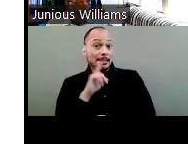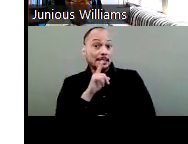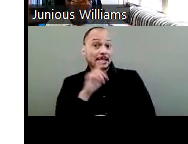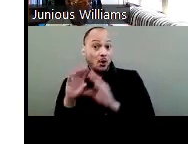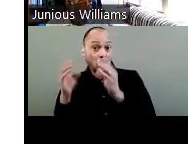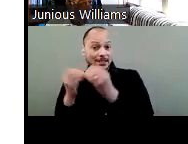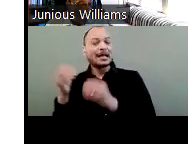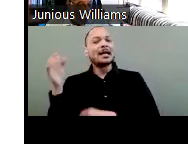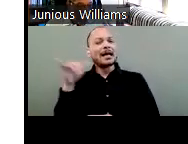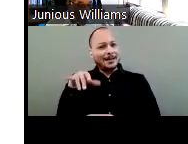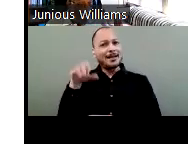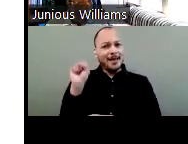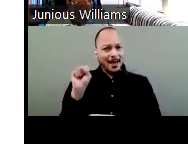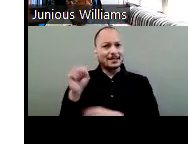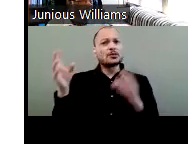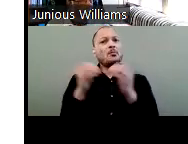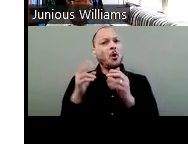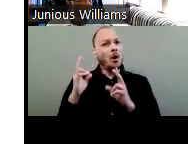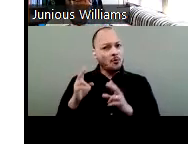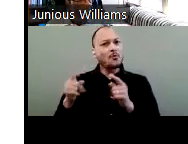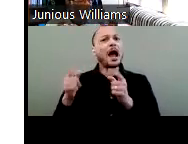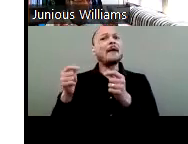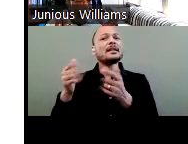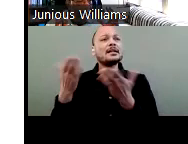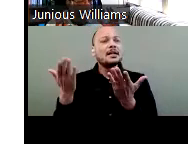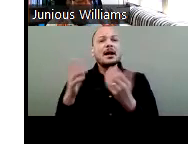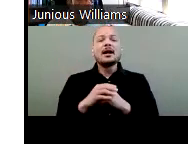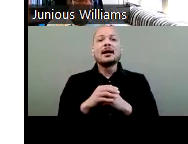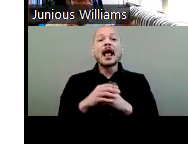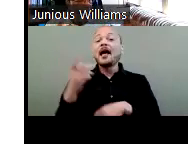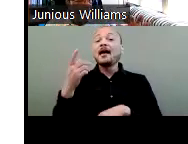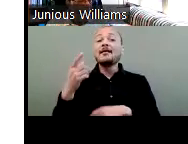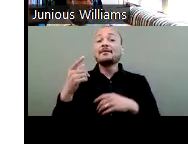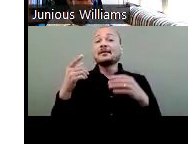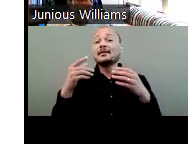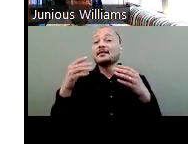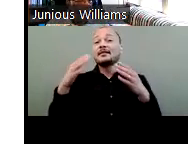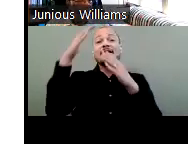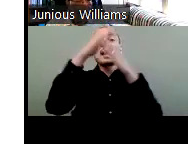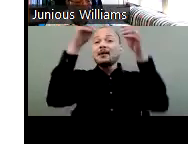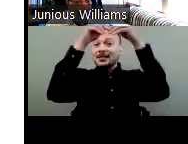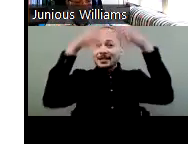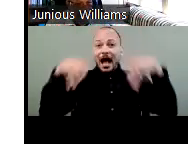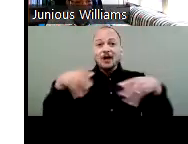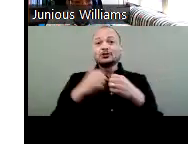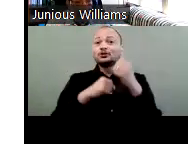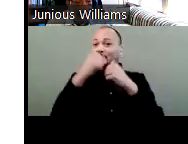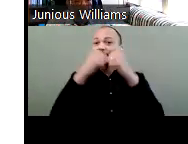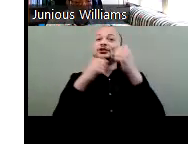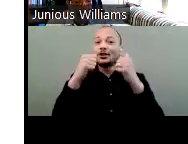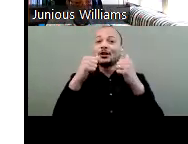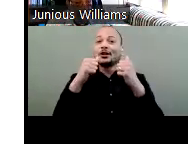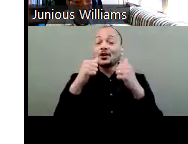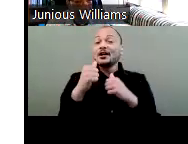much more rapid, and the top-down structure permits somebody in an